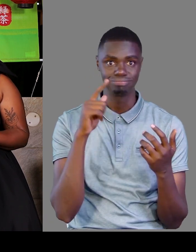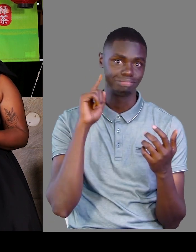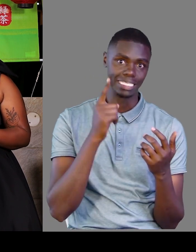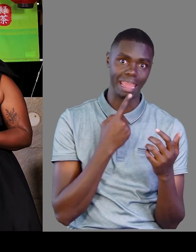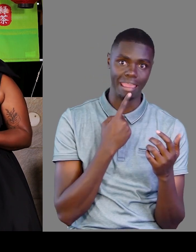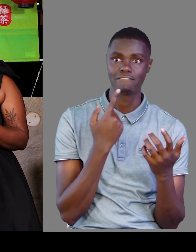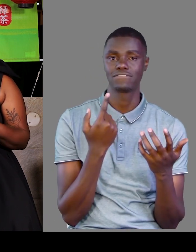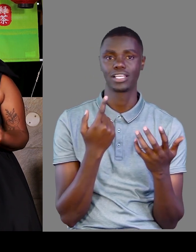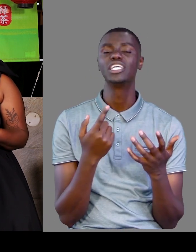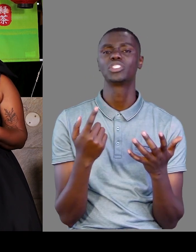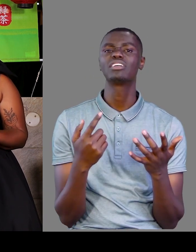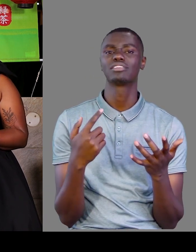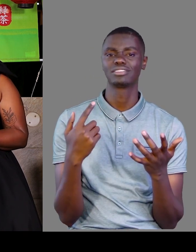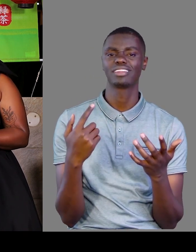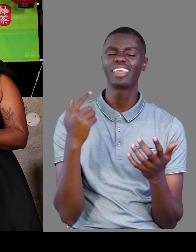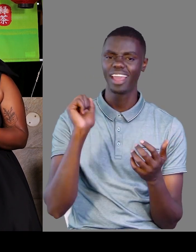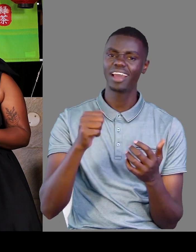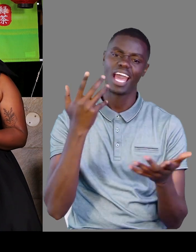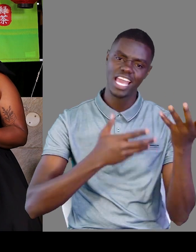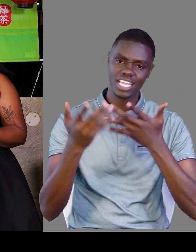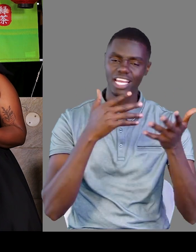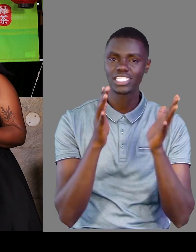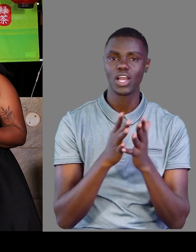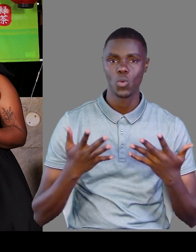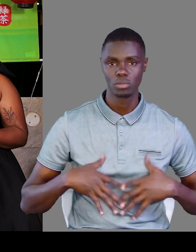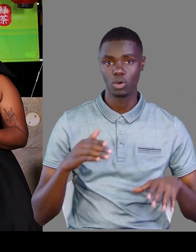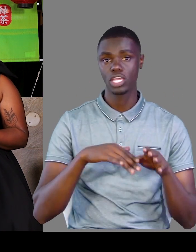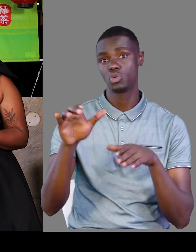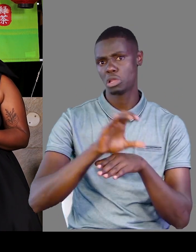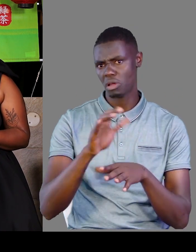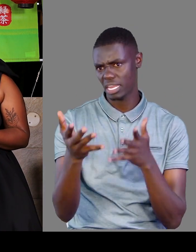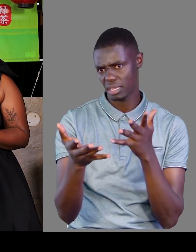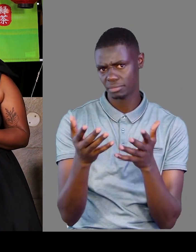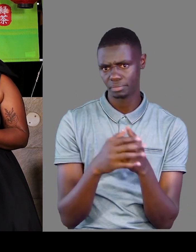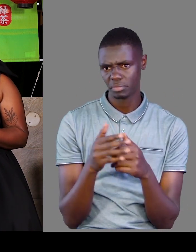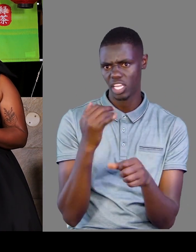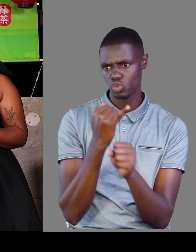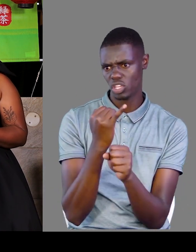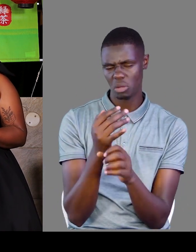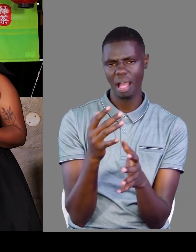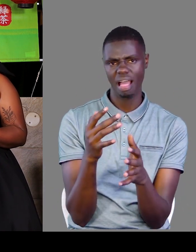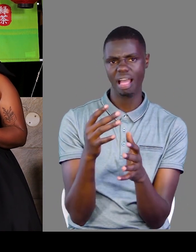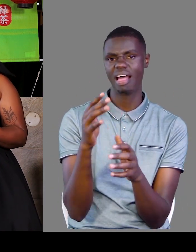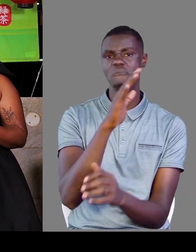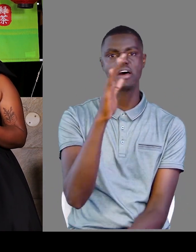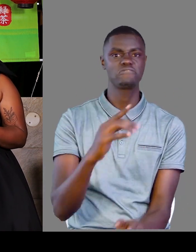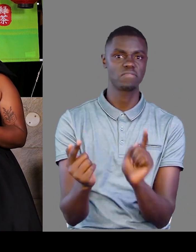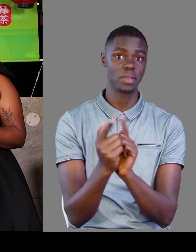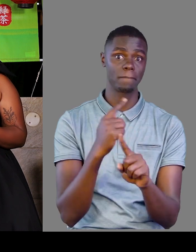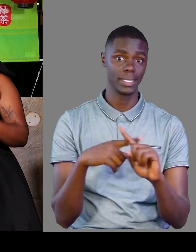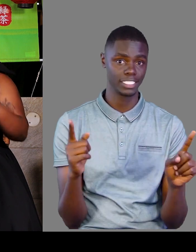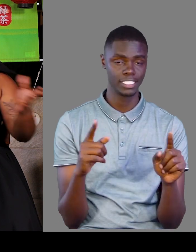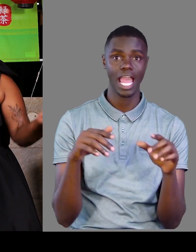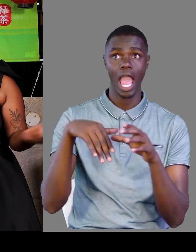mtu in our day to day life, yeah. Like in your career maybe. In my career not yet,